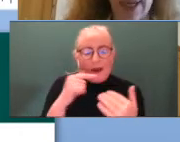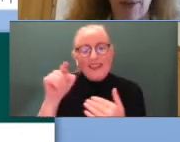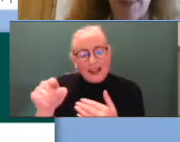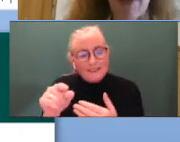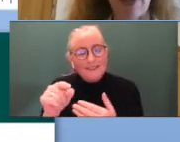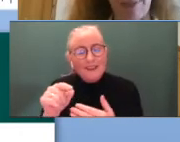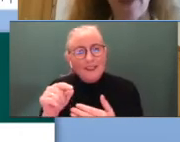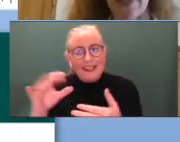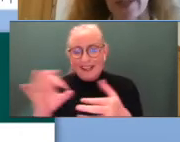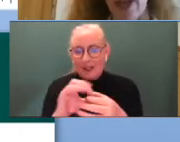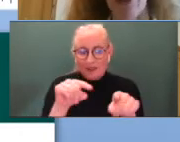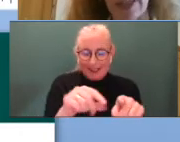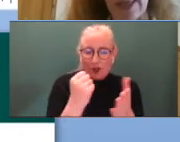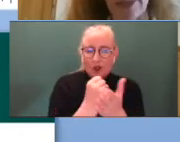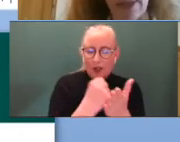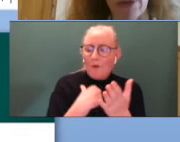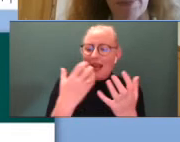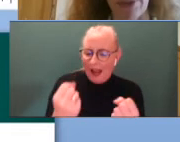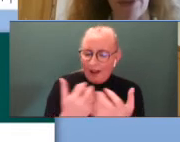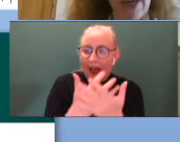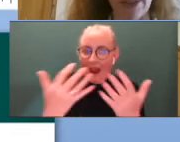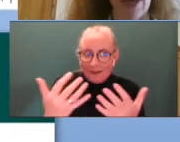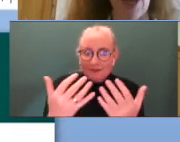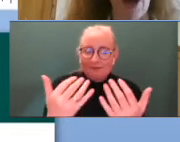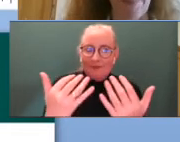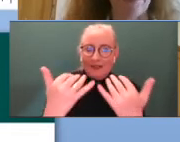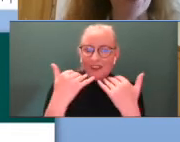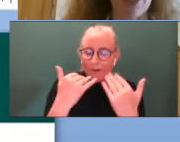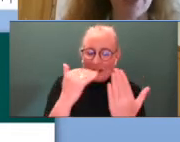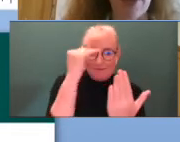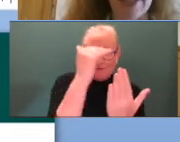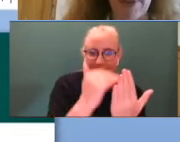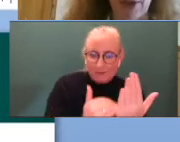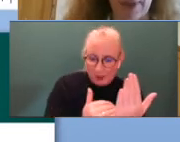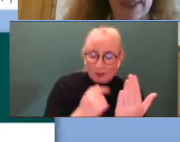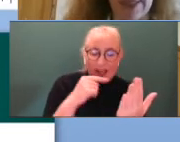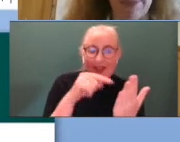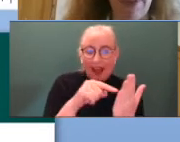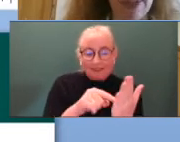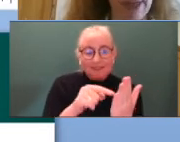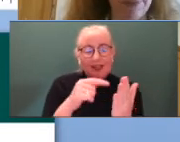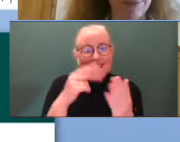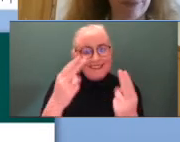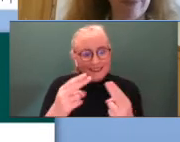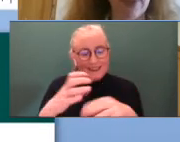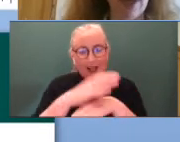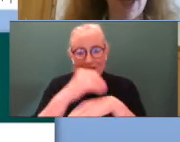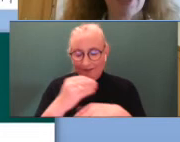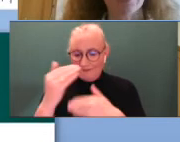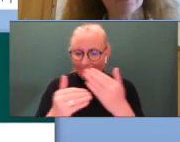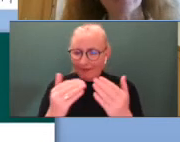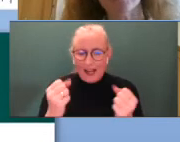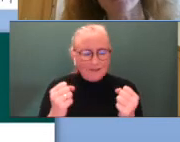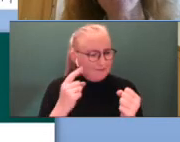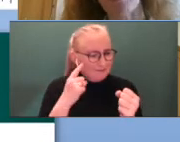study really provides us a great stepping stone to build on that. So that's something that we need to keep investing in.